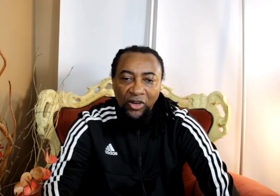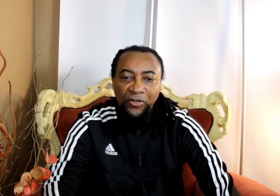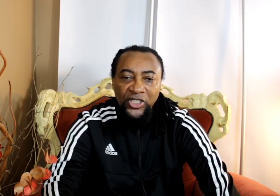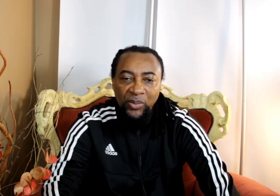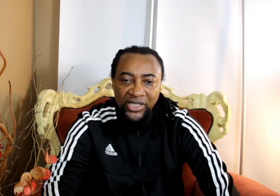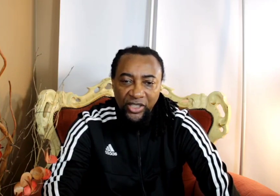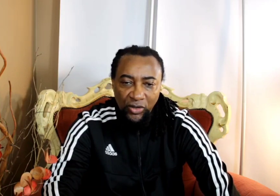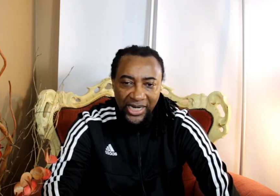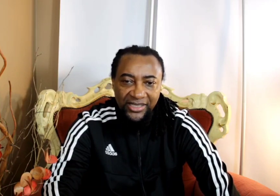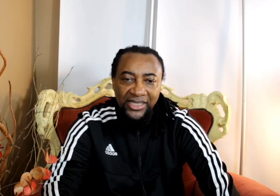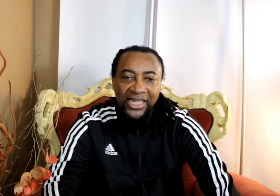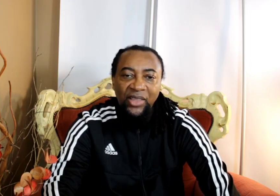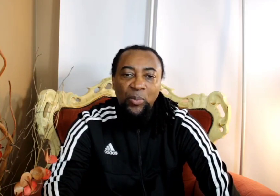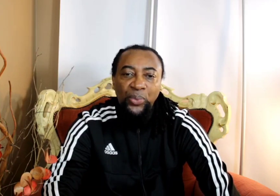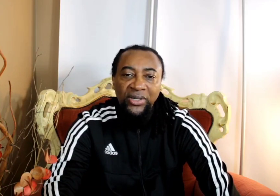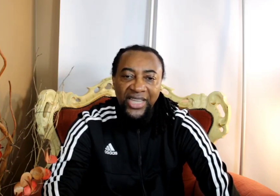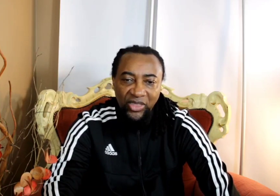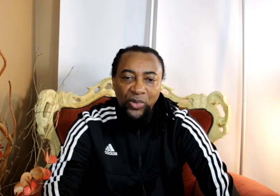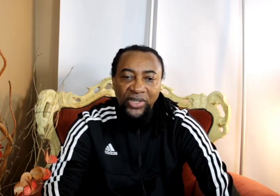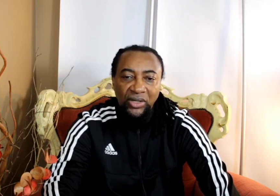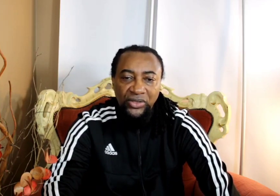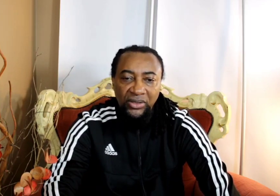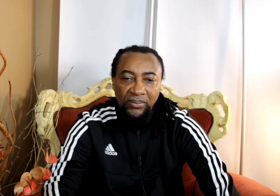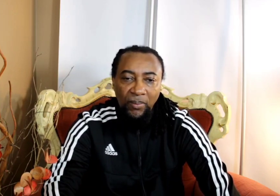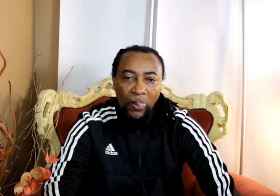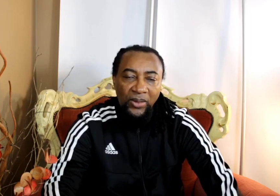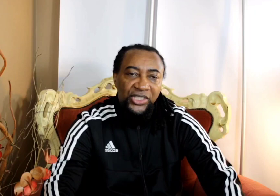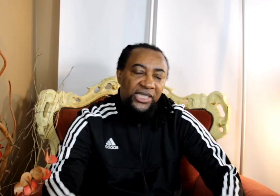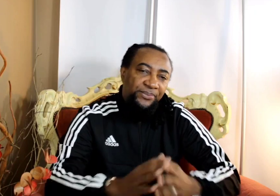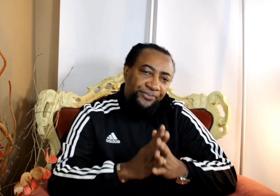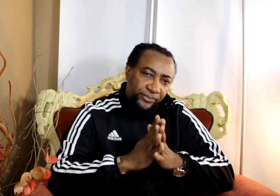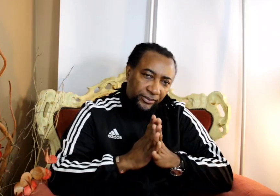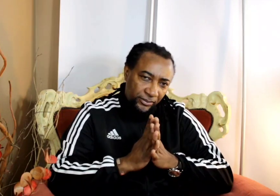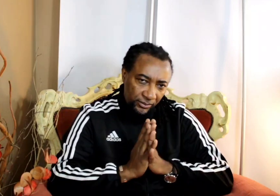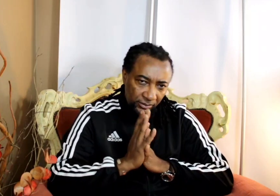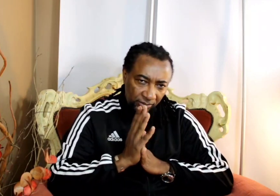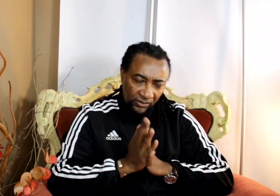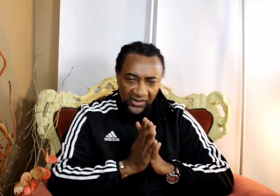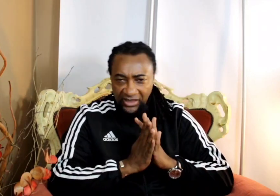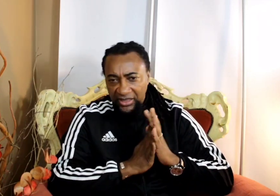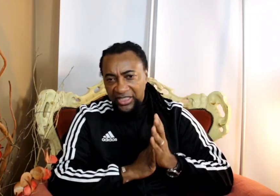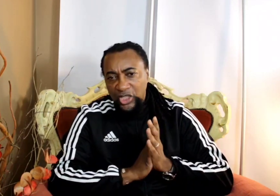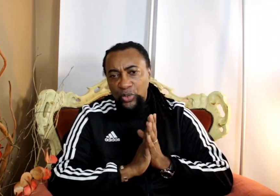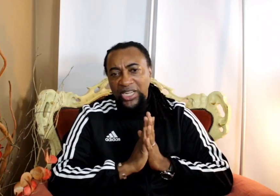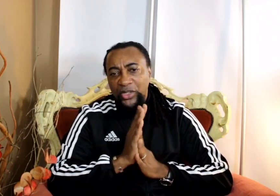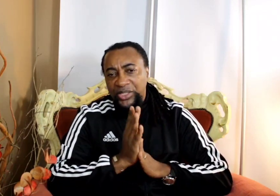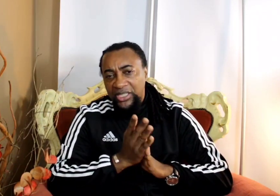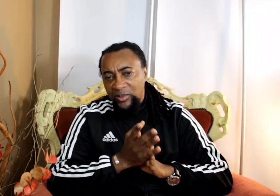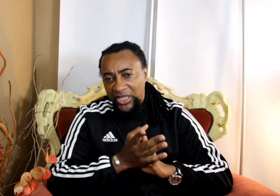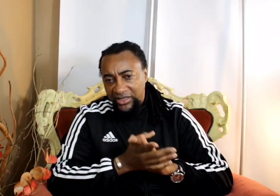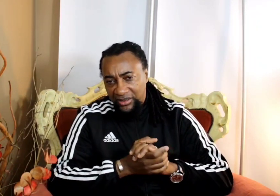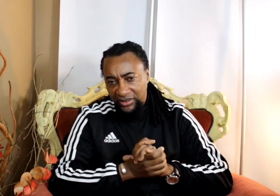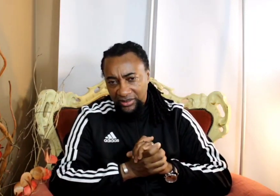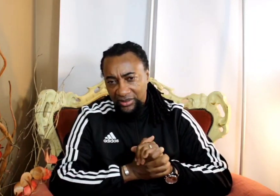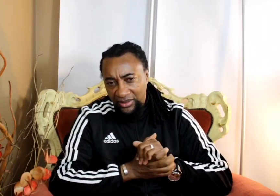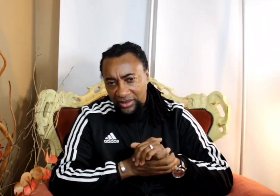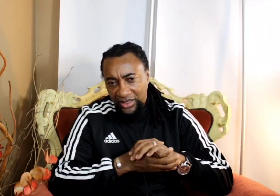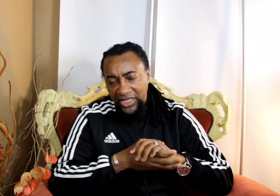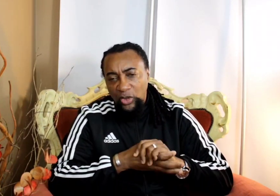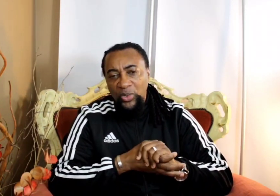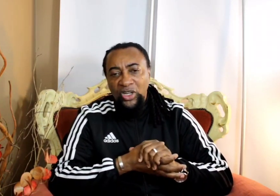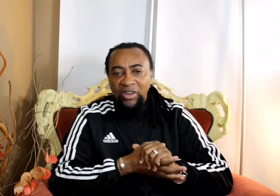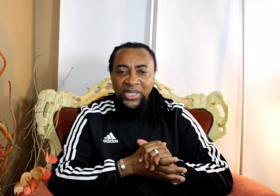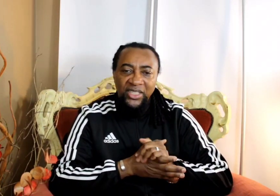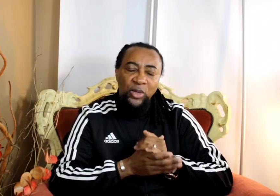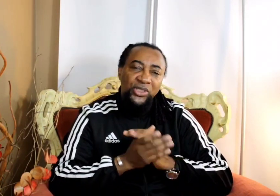protector of fundamental rights than the Privy Council. See, this is really a critical matter,